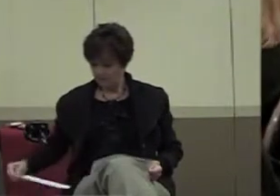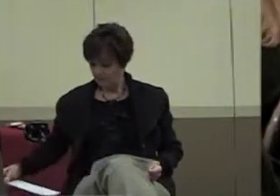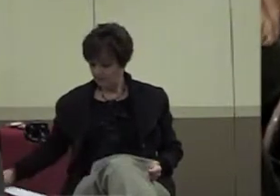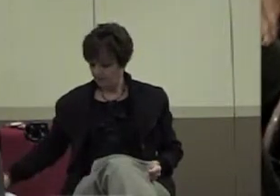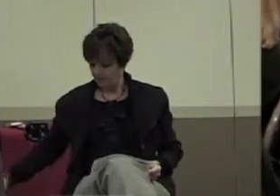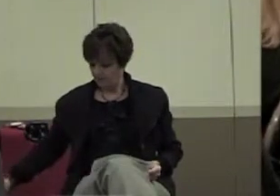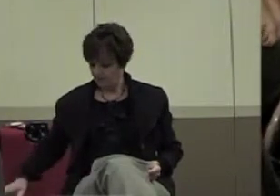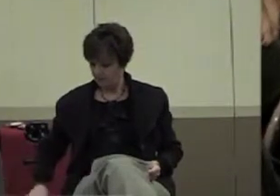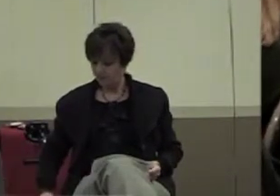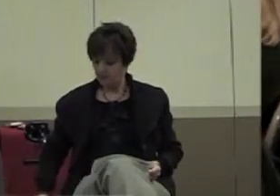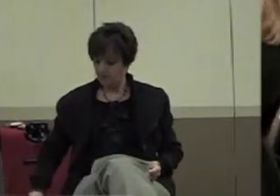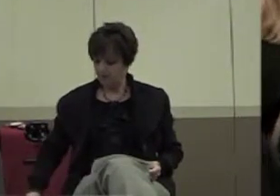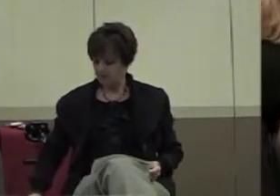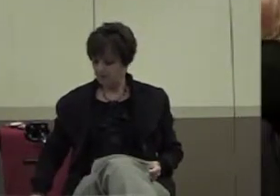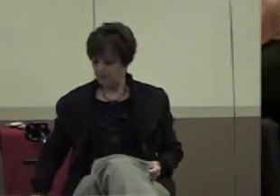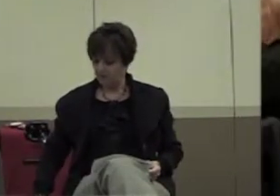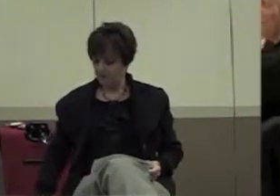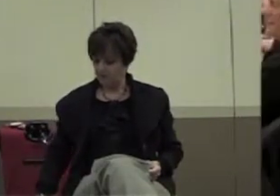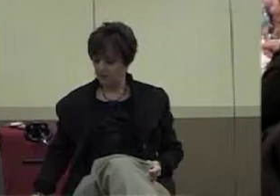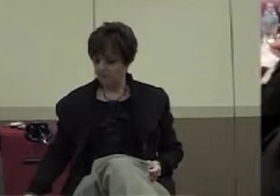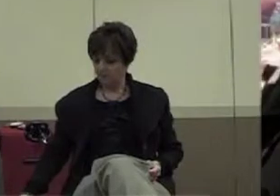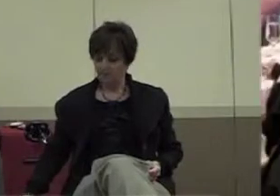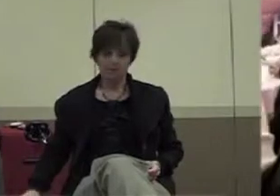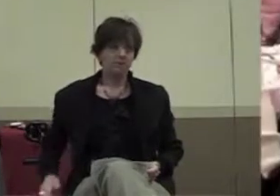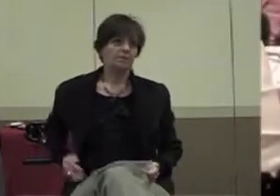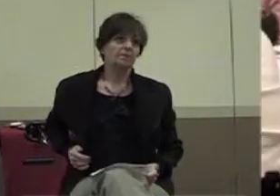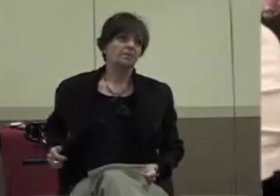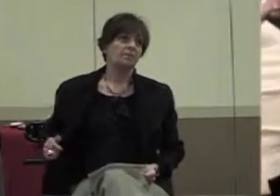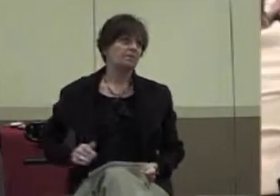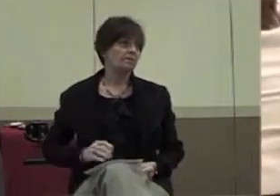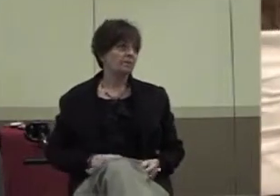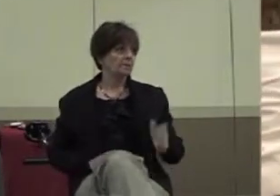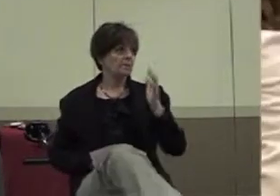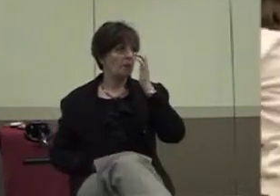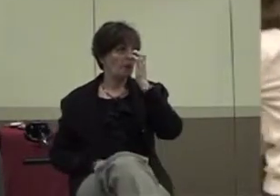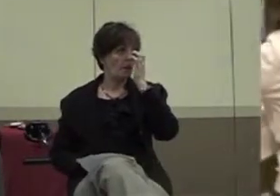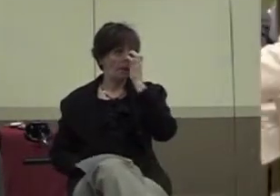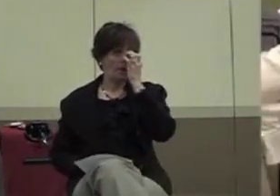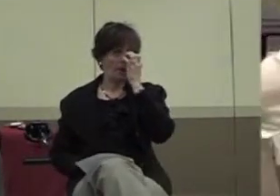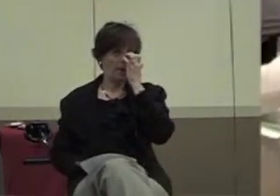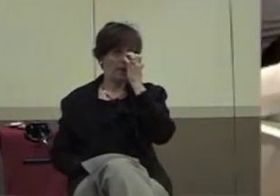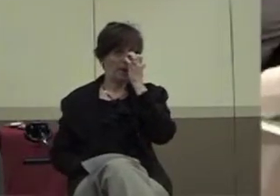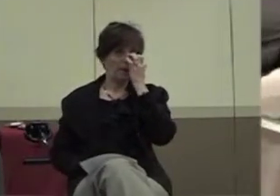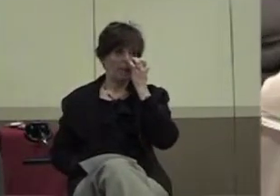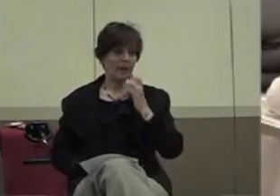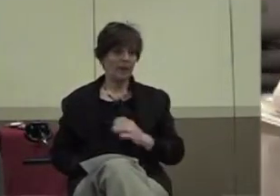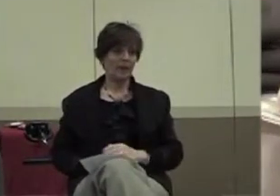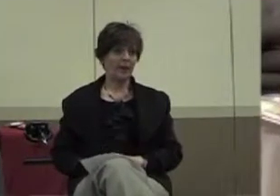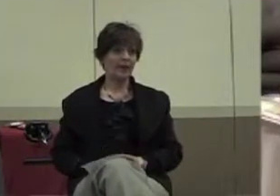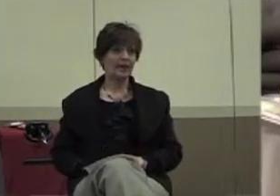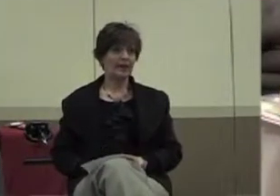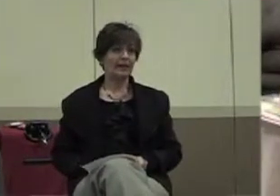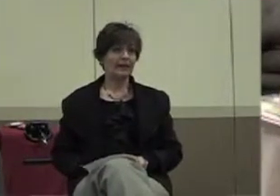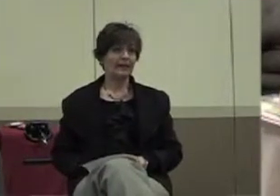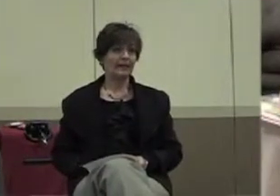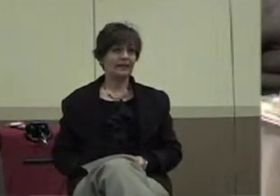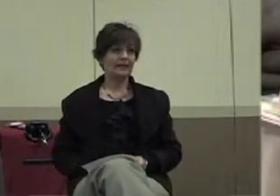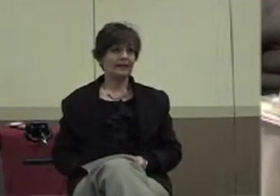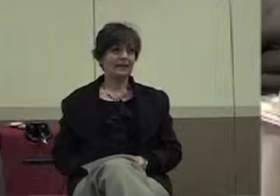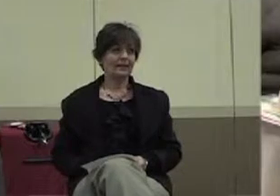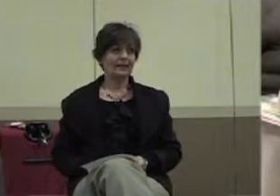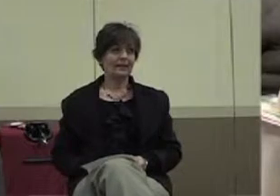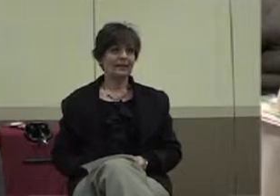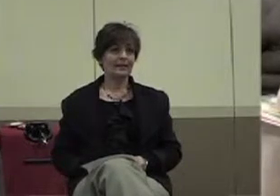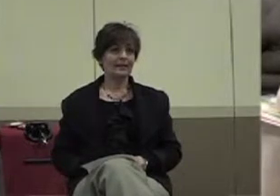Oh, you did? Oh, sorry. No. It is. You heard me mention the 50th conference? Well, it used to stand for Illinois Teachers